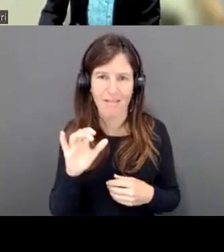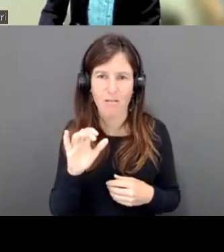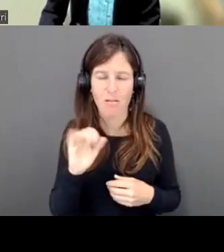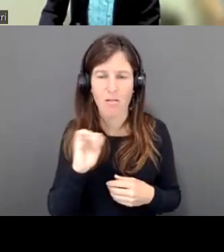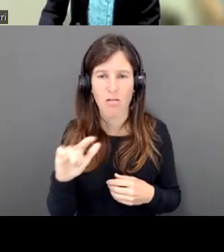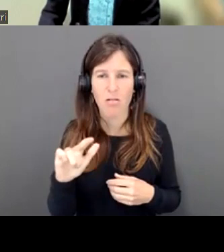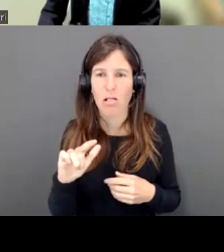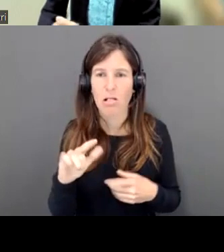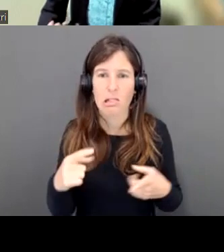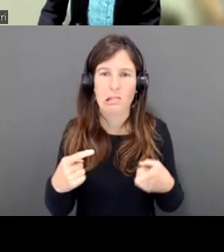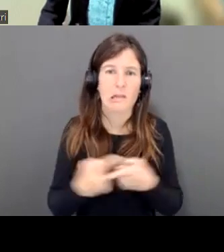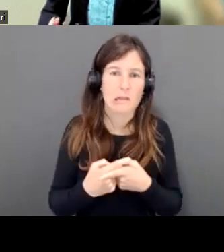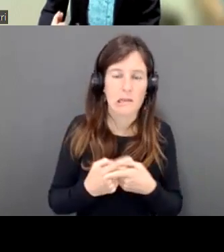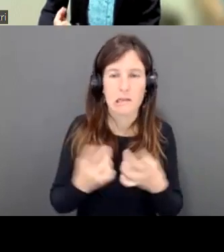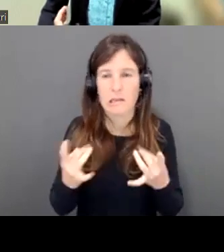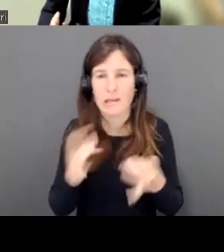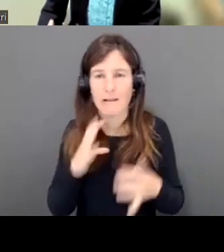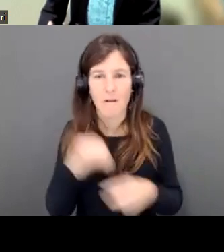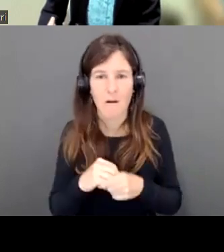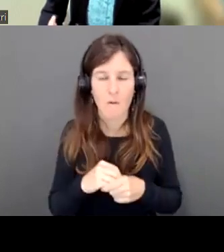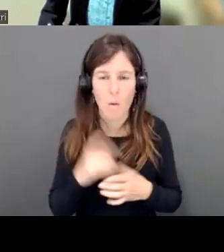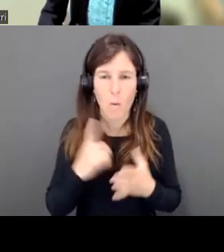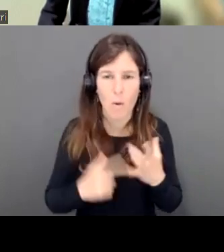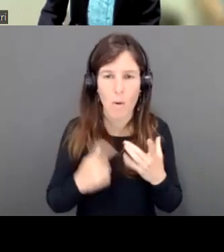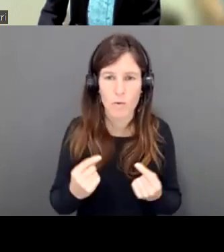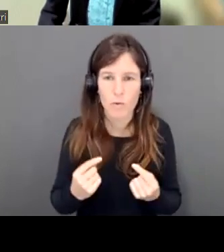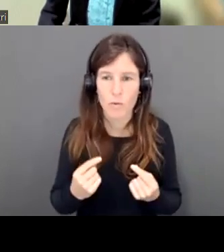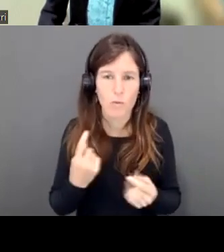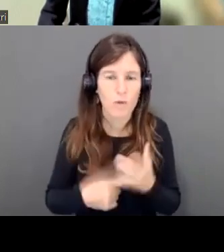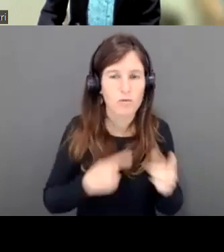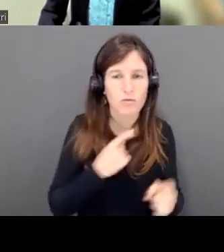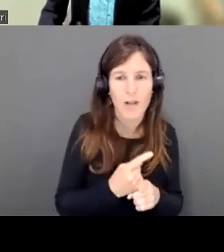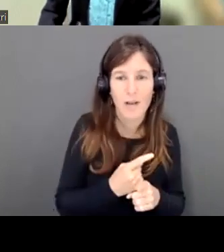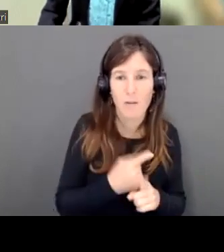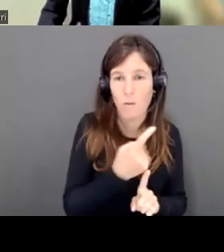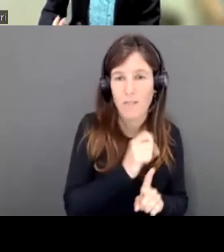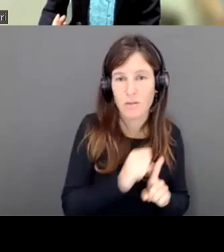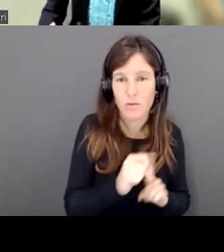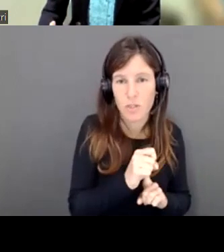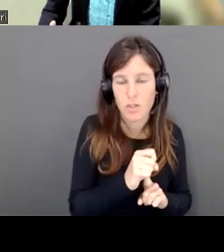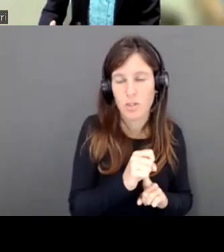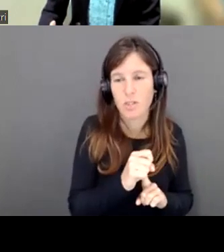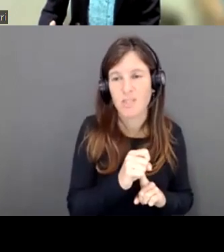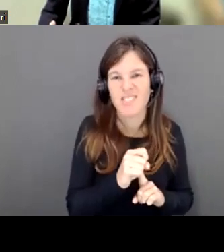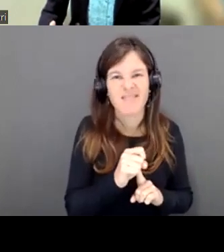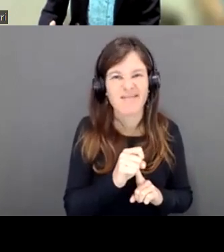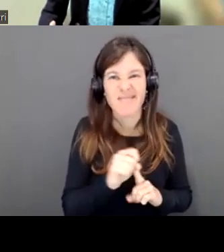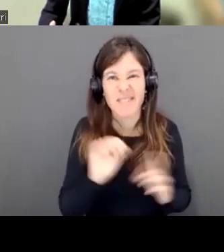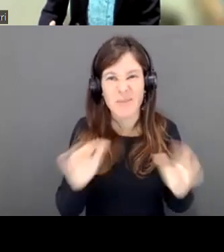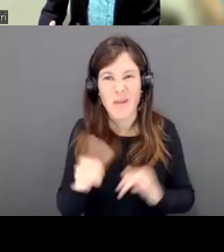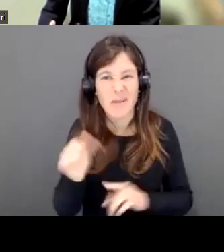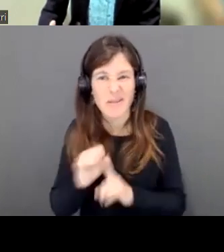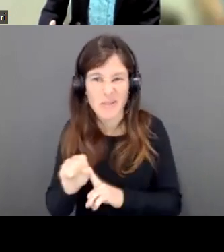do, what's right or acceptable in this case. And each case will be quite